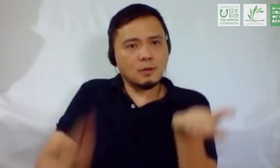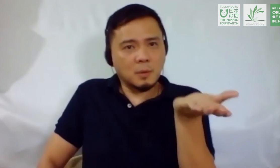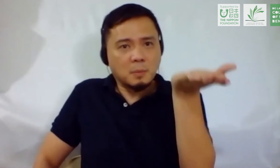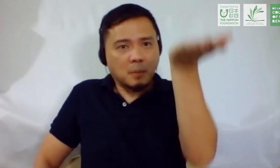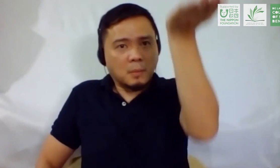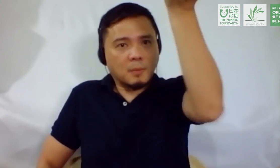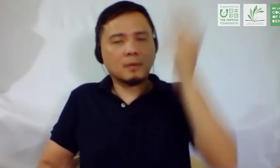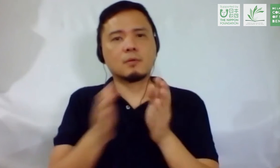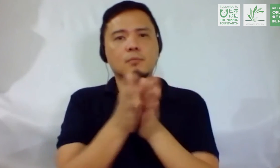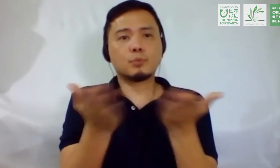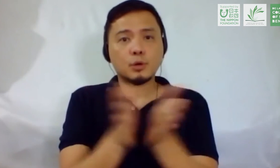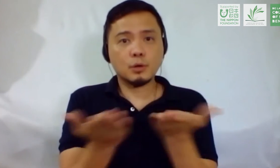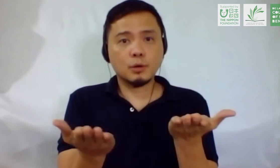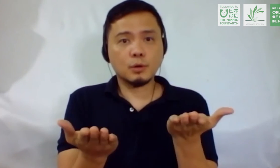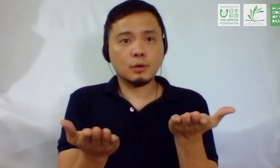or book.